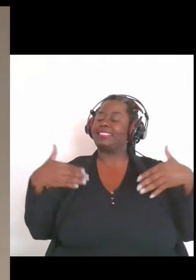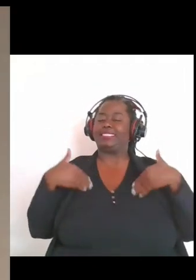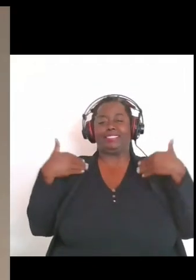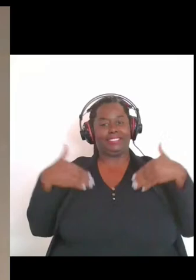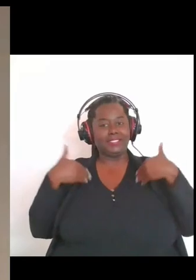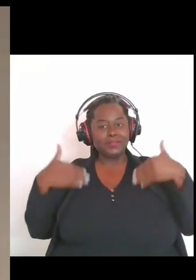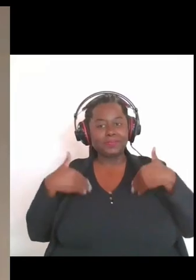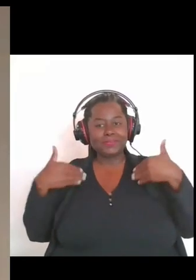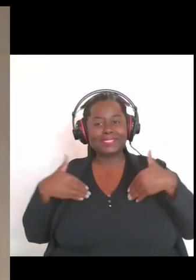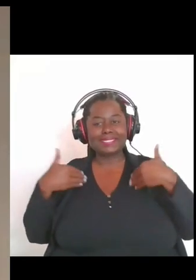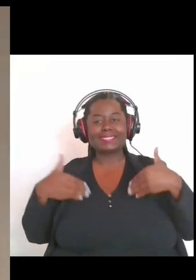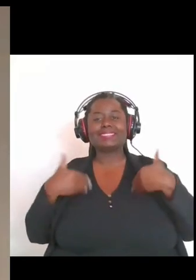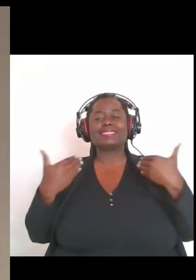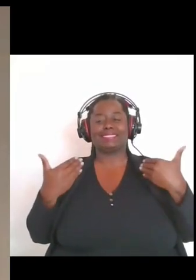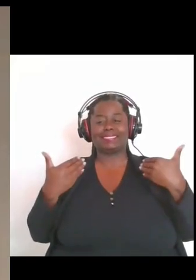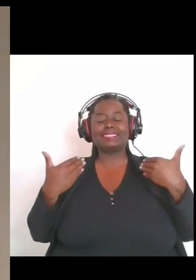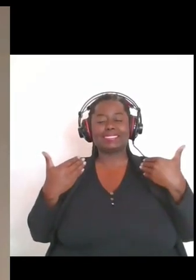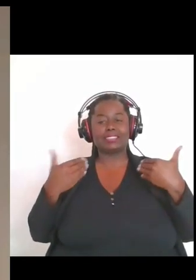seminar